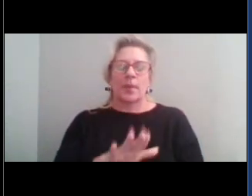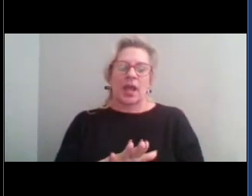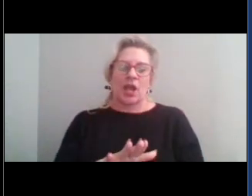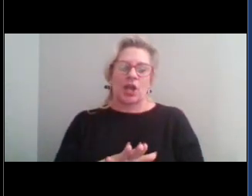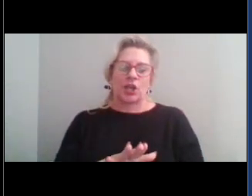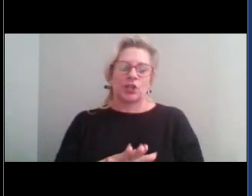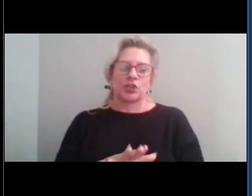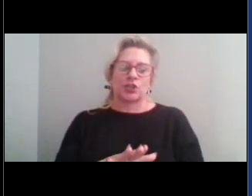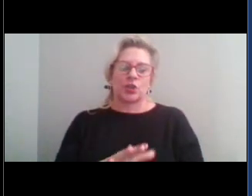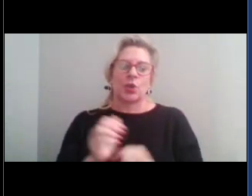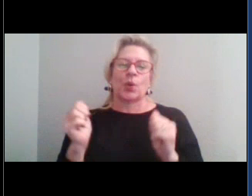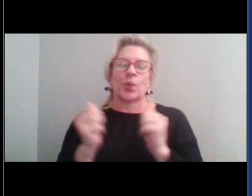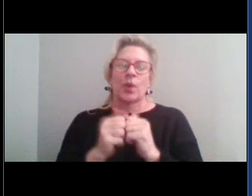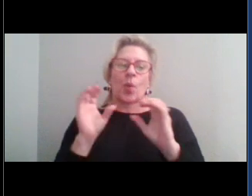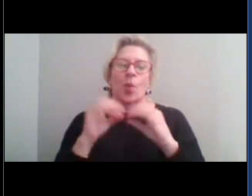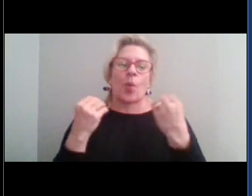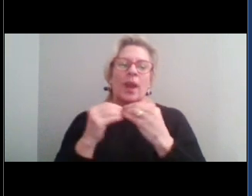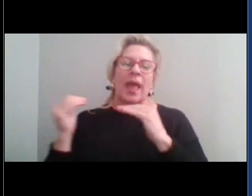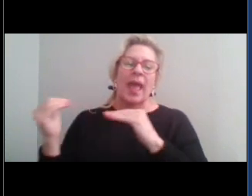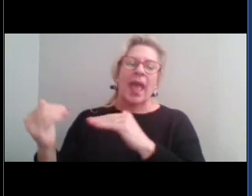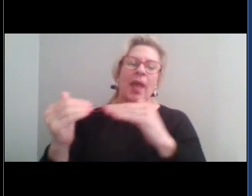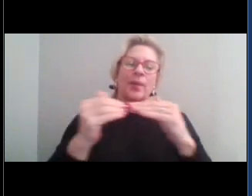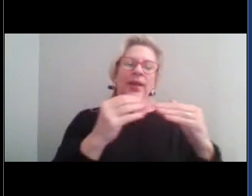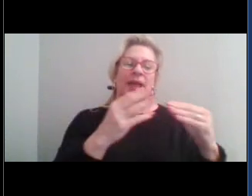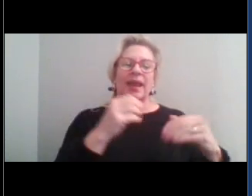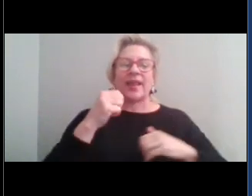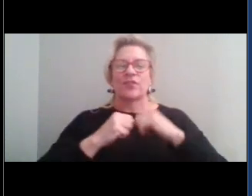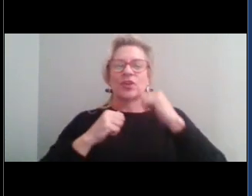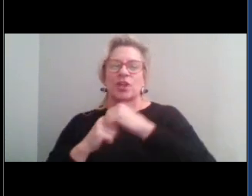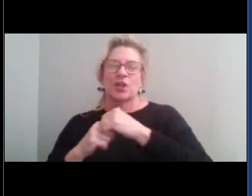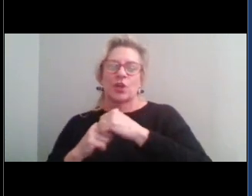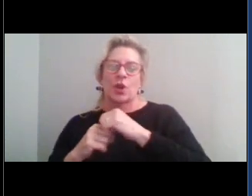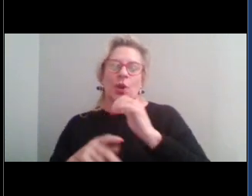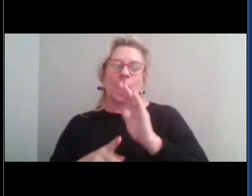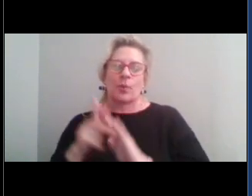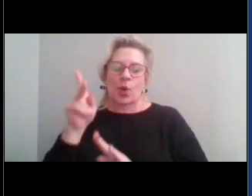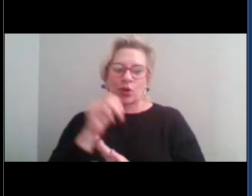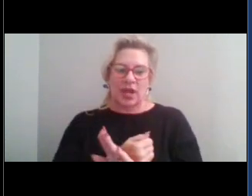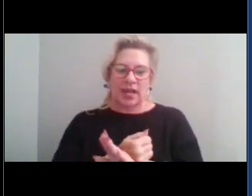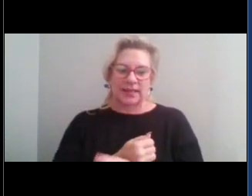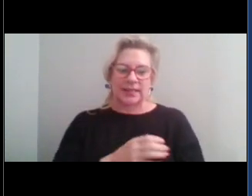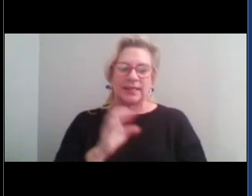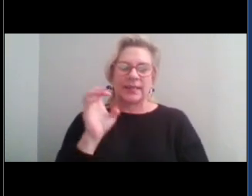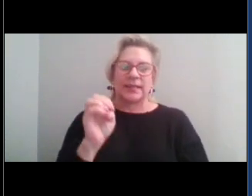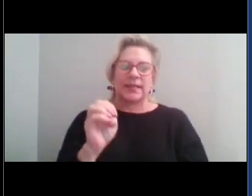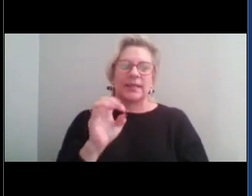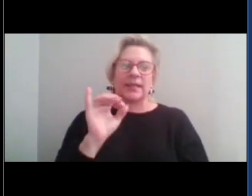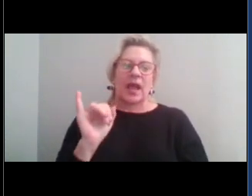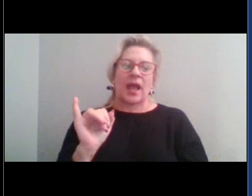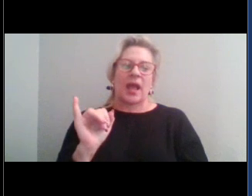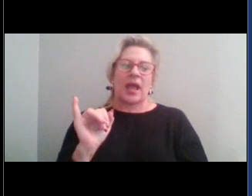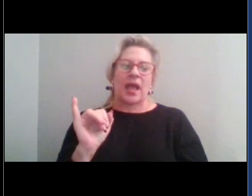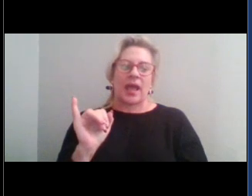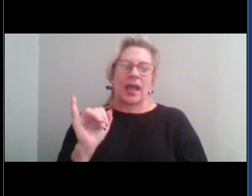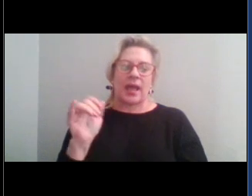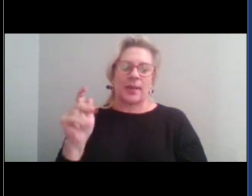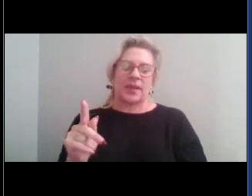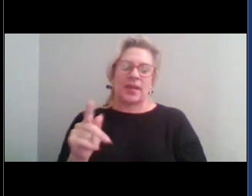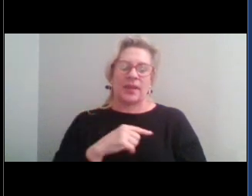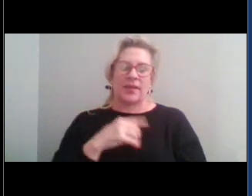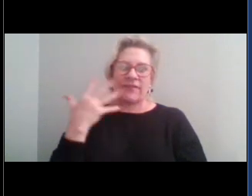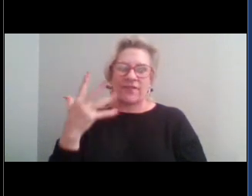an organization called Equity in Infrastructure Project, EIP. I was joined by 5 other state